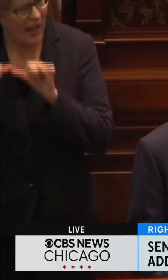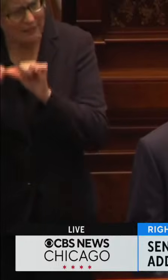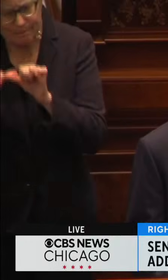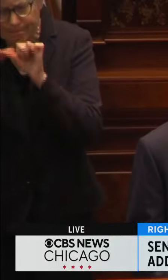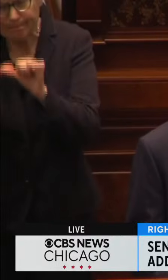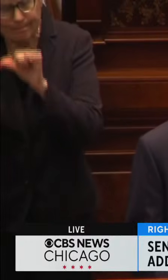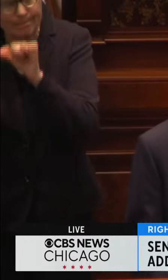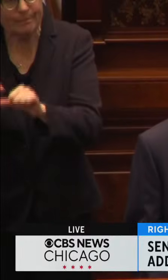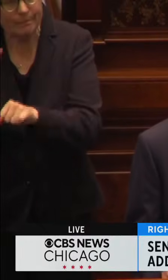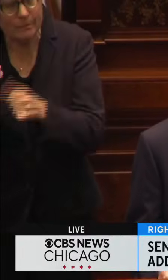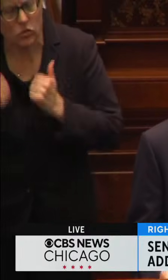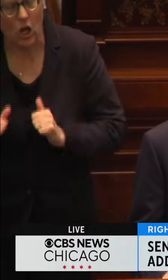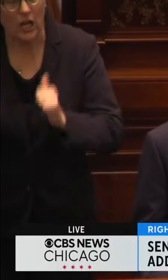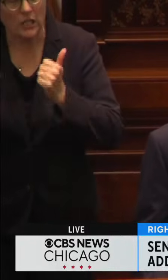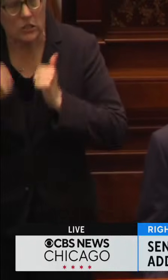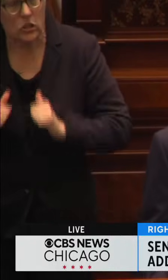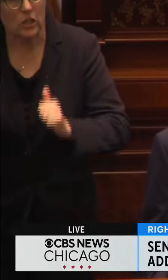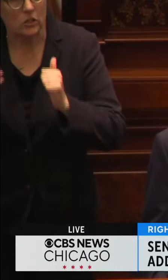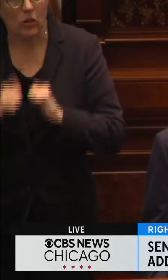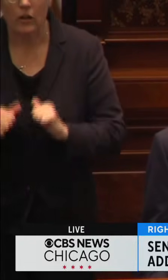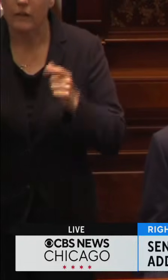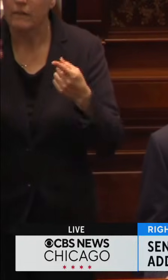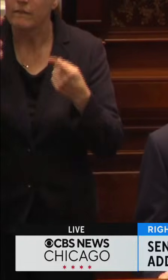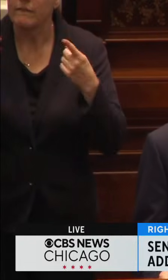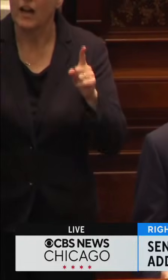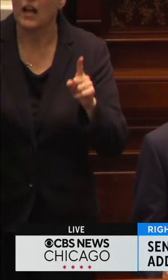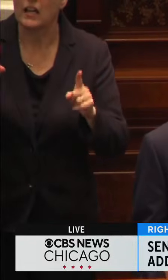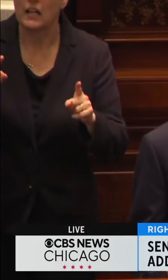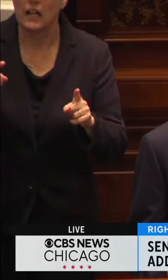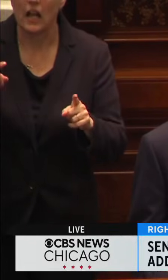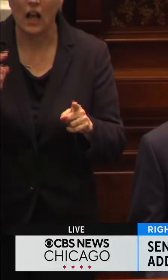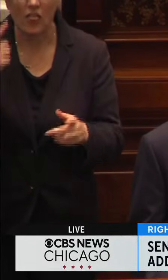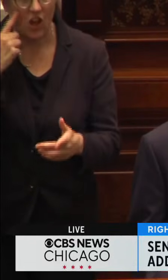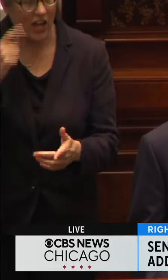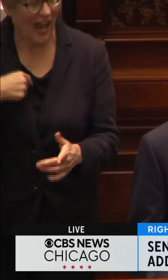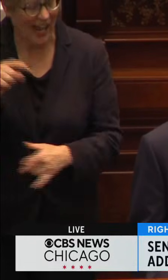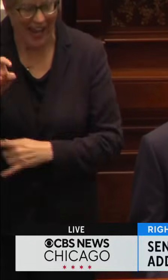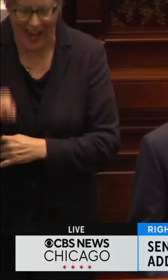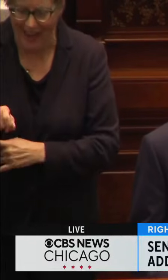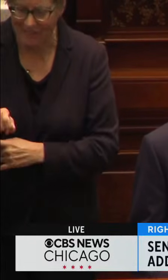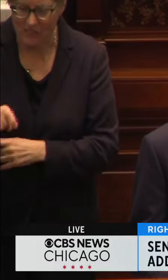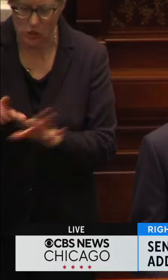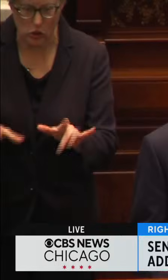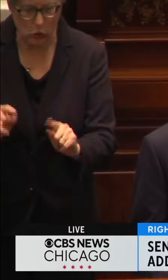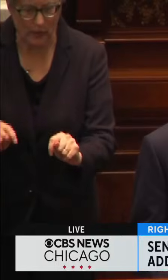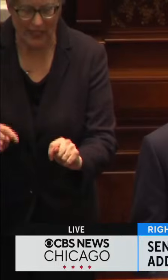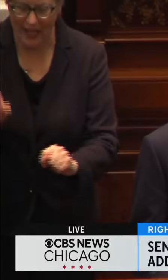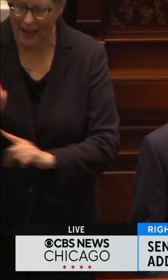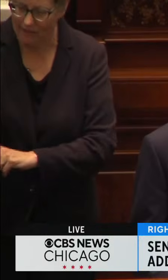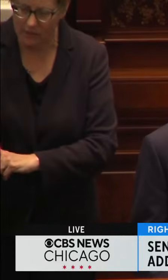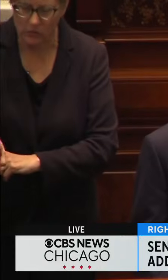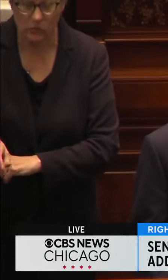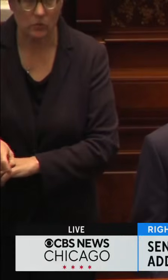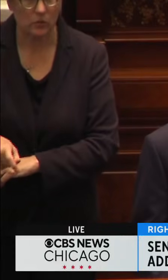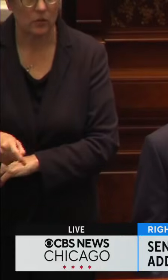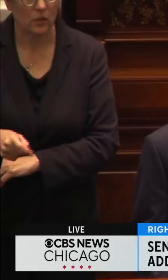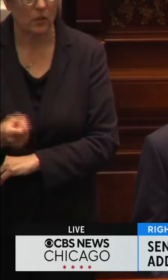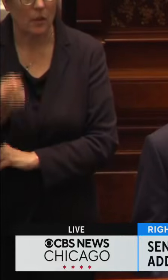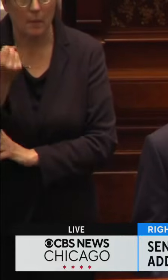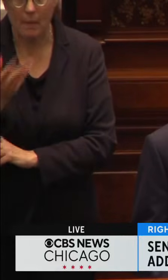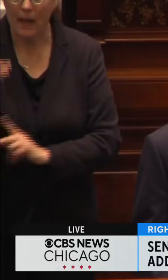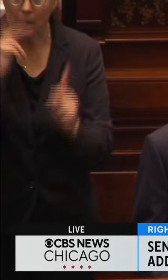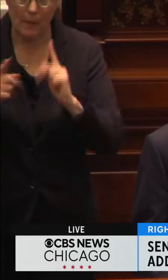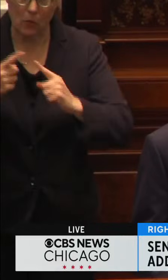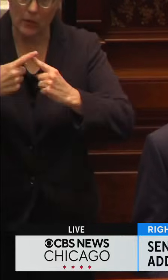pass it. It finally reached a point where I thought, I've got to get this done because so many people are counting on